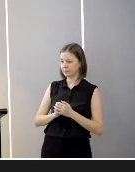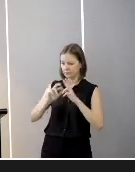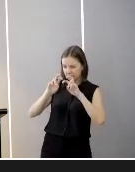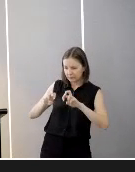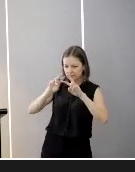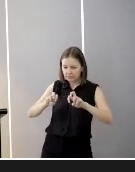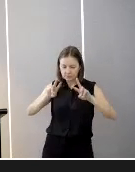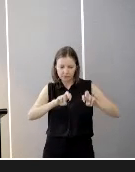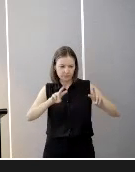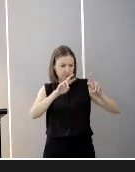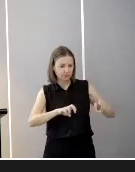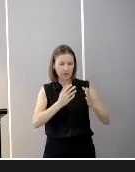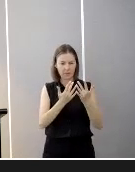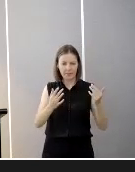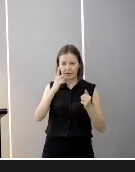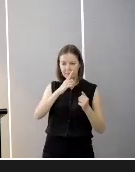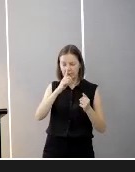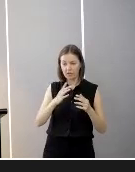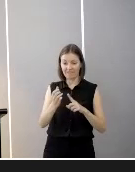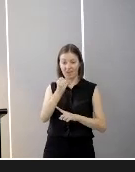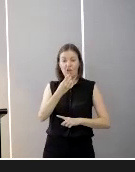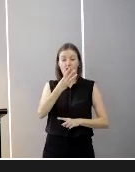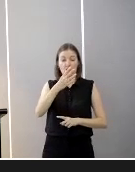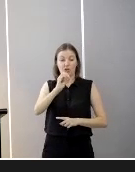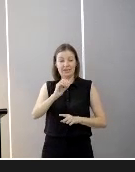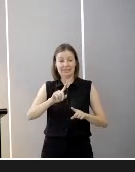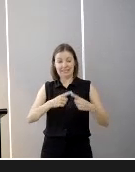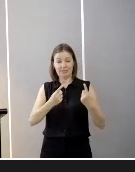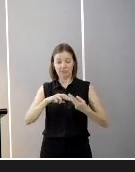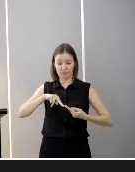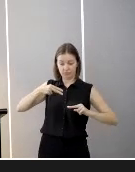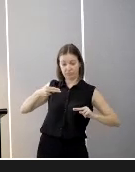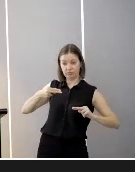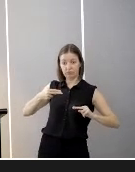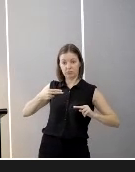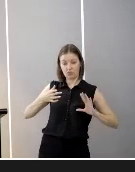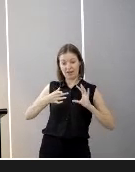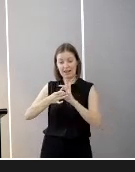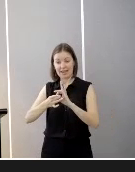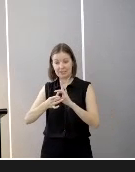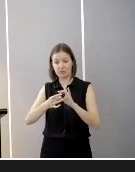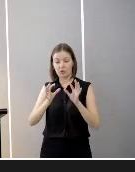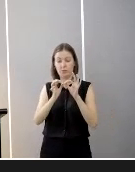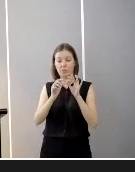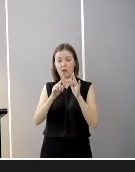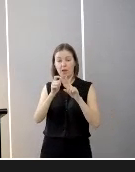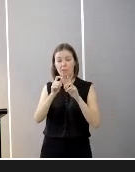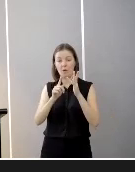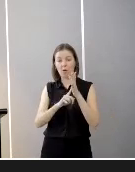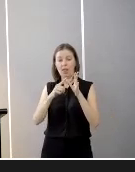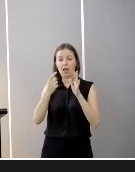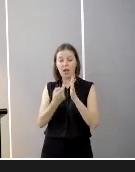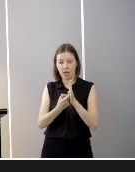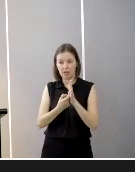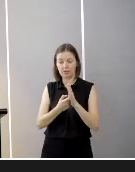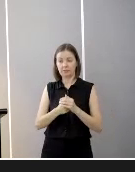people have been able to find 30 different genetic variants associated with bipolar disorder, and about